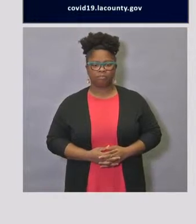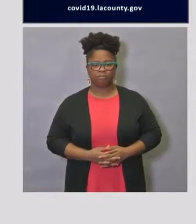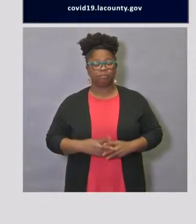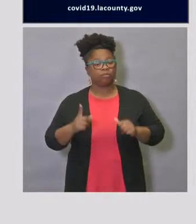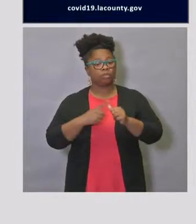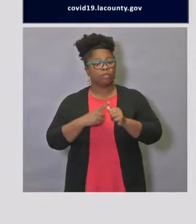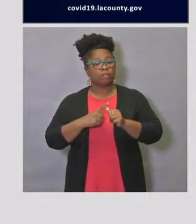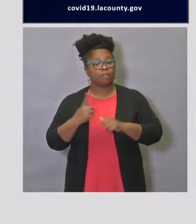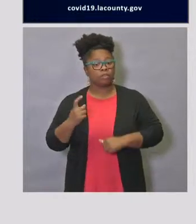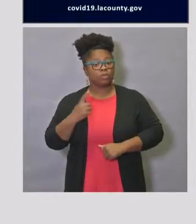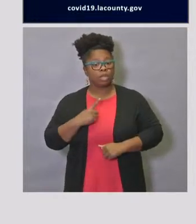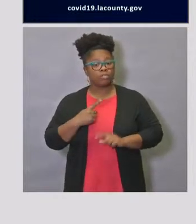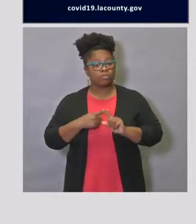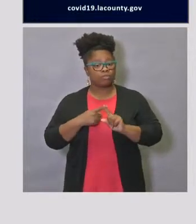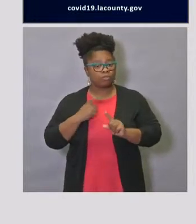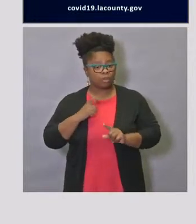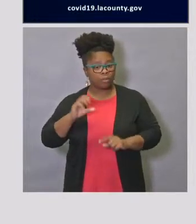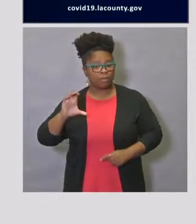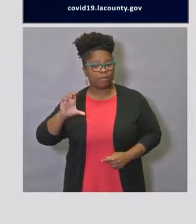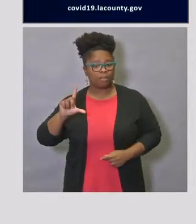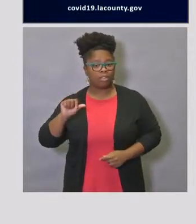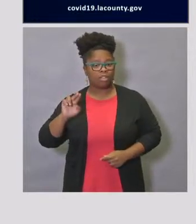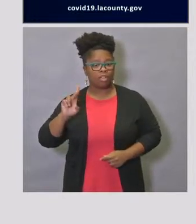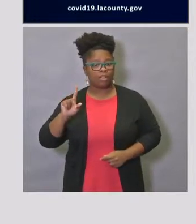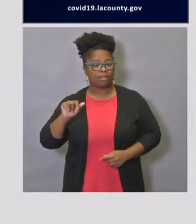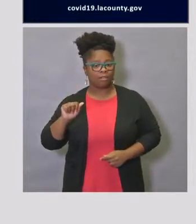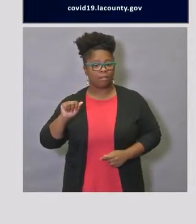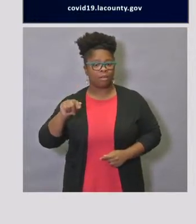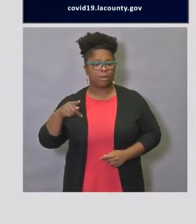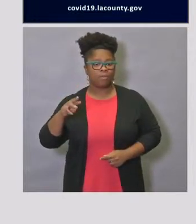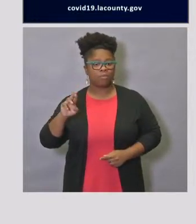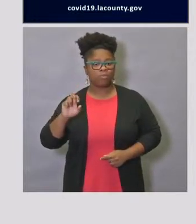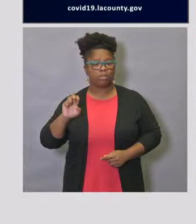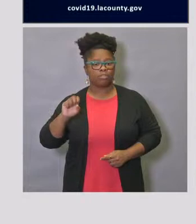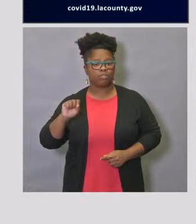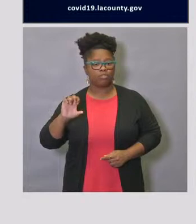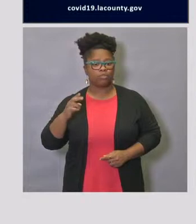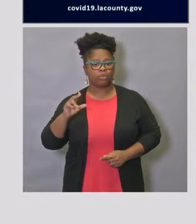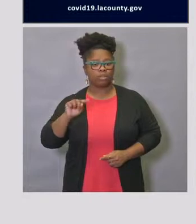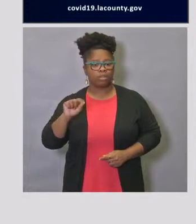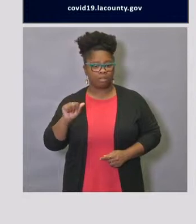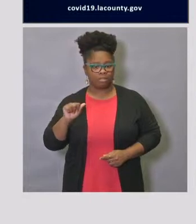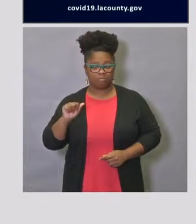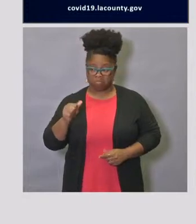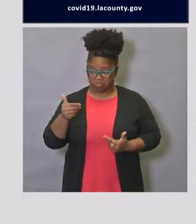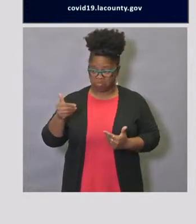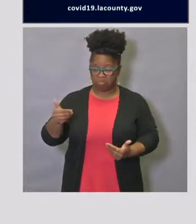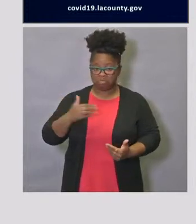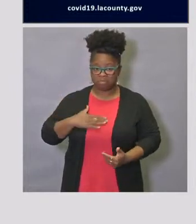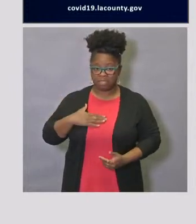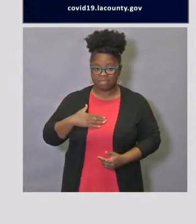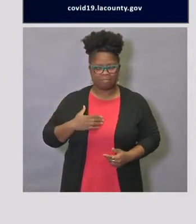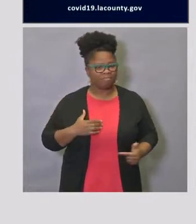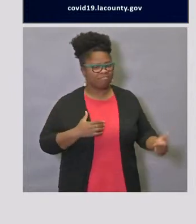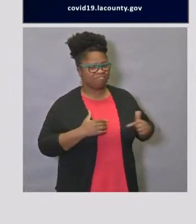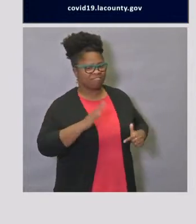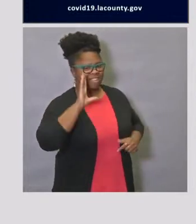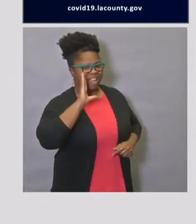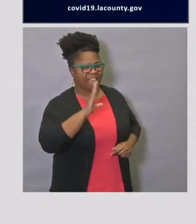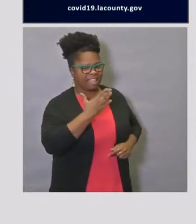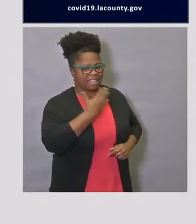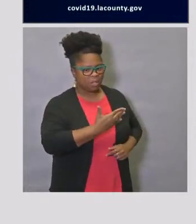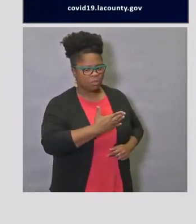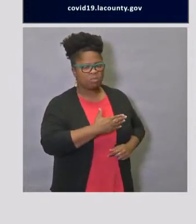Our first question comes from the line of Claudia Pisciuta. Claudia, your line is unmuted. Please go ahead. Hi, thank you. A